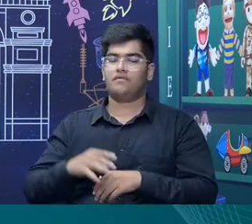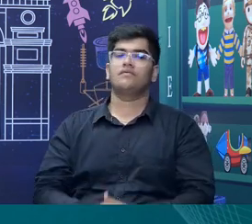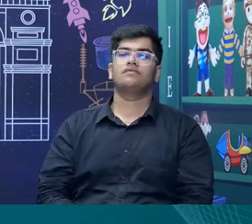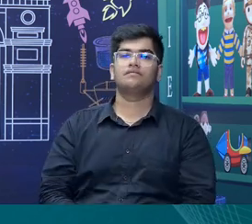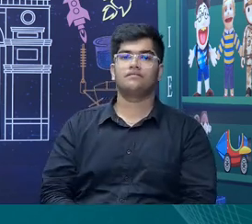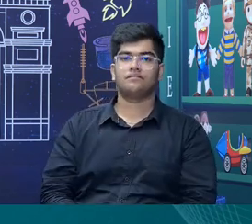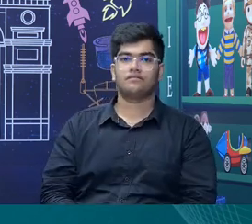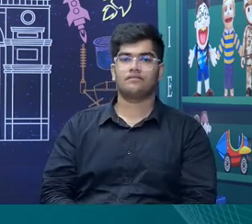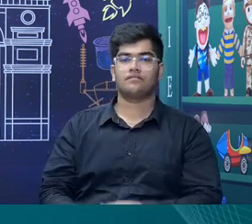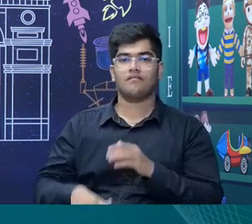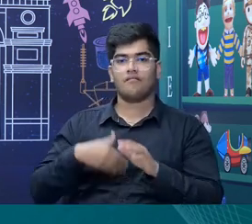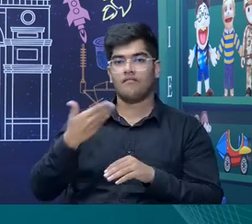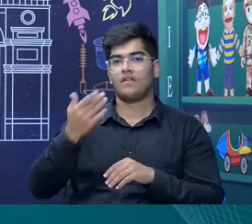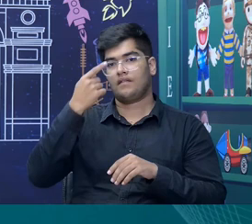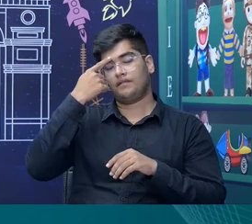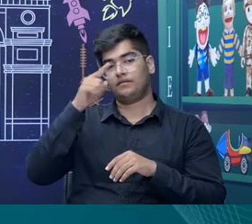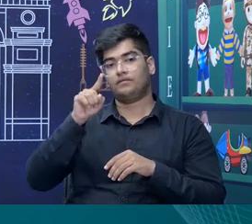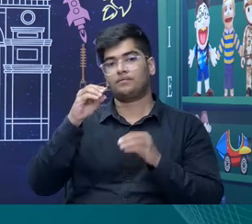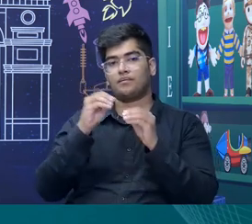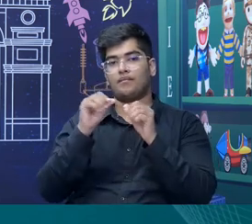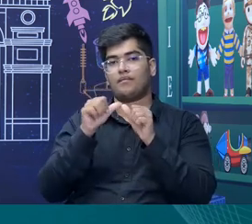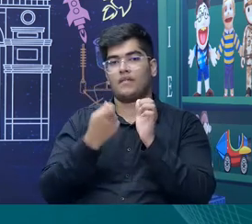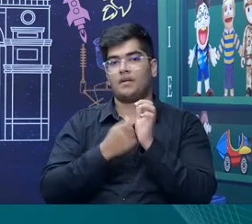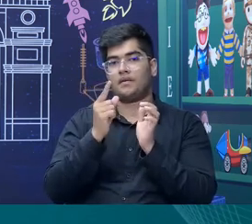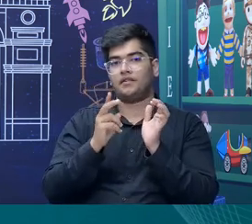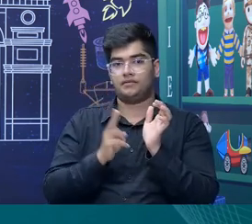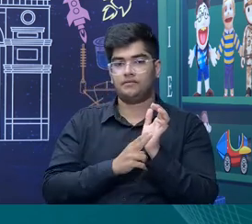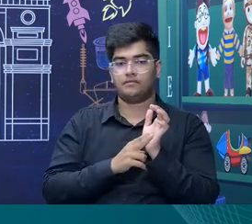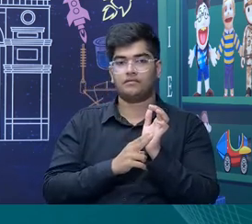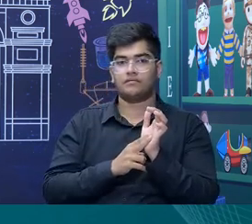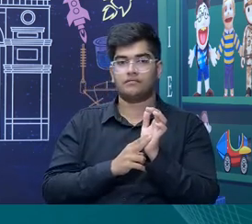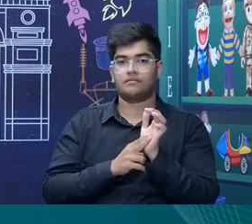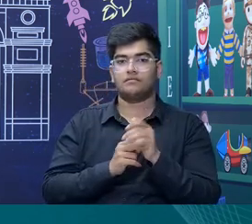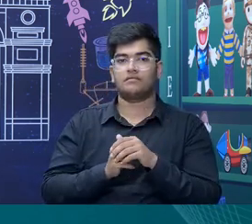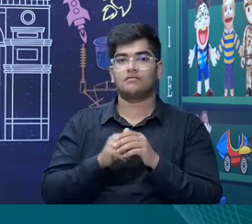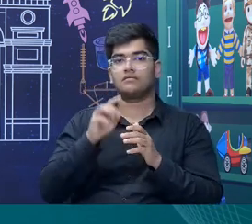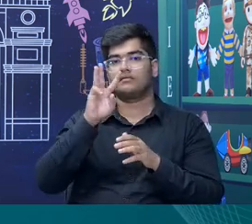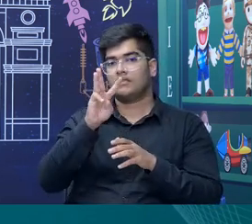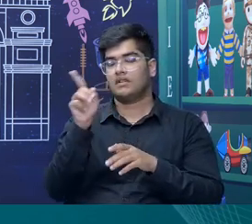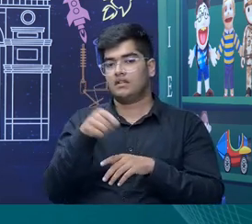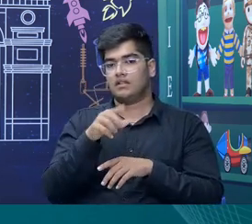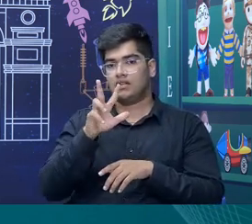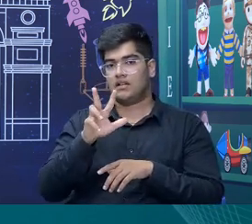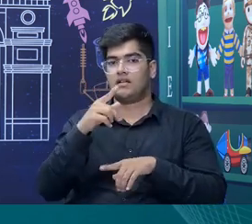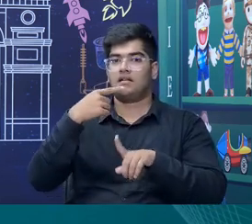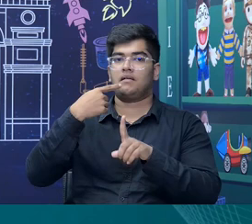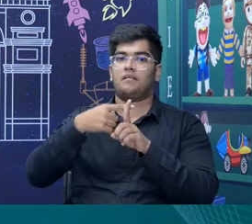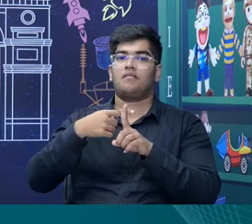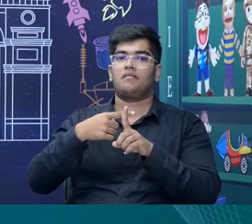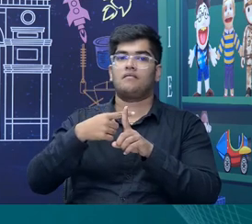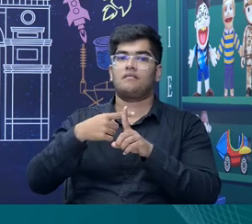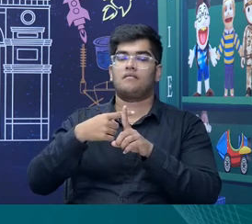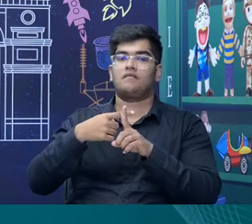and for Barun it will be 3 by 8 plus